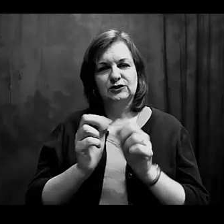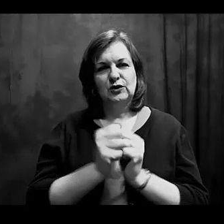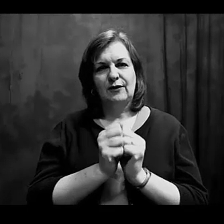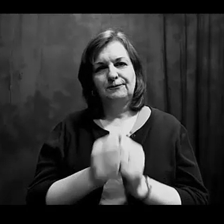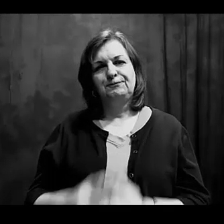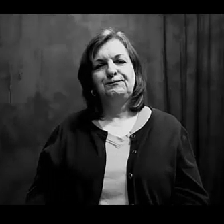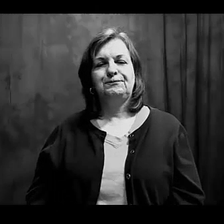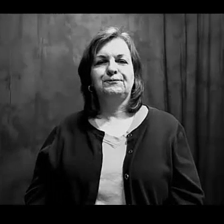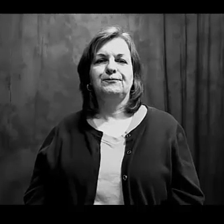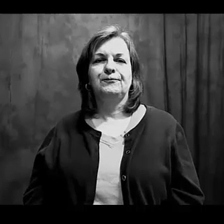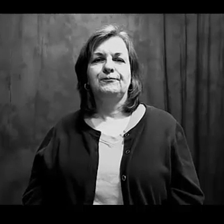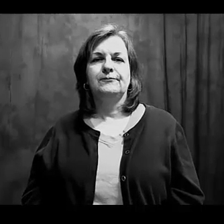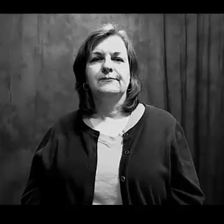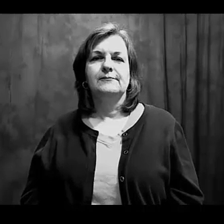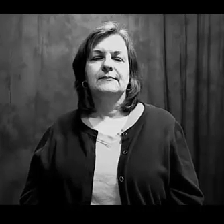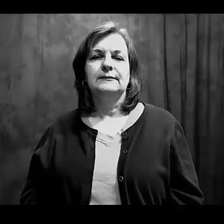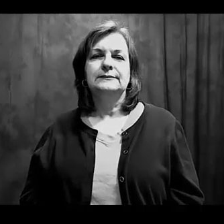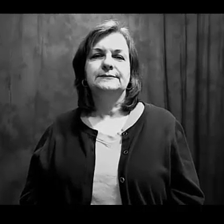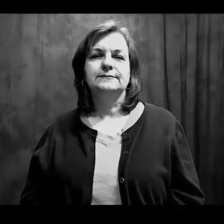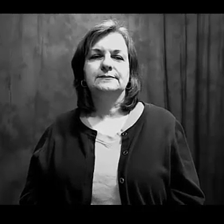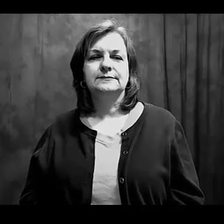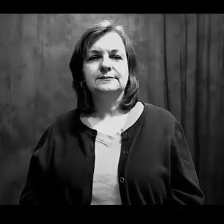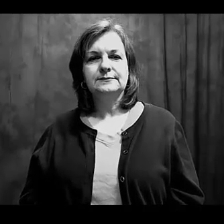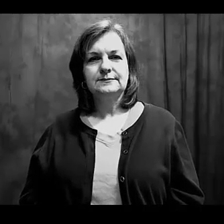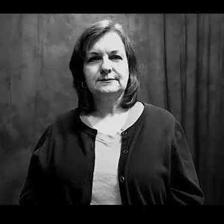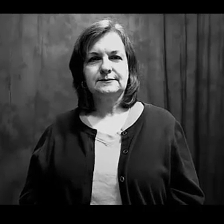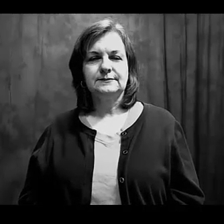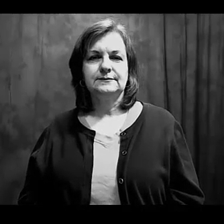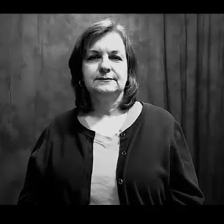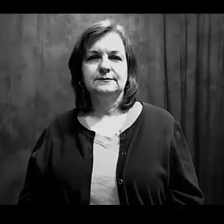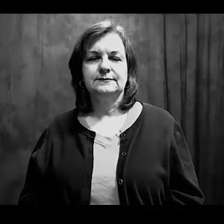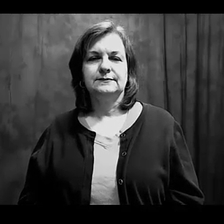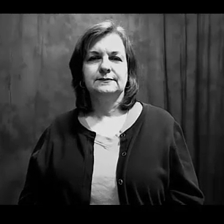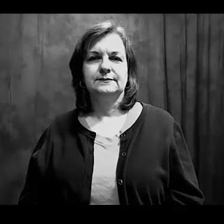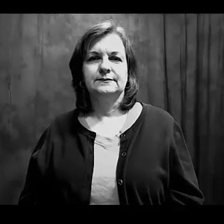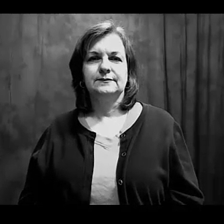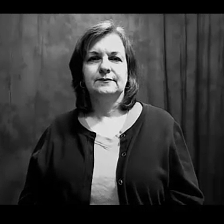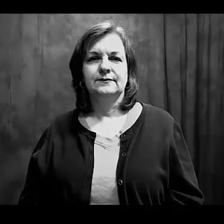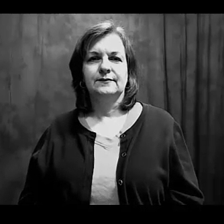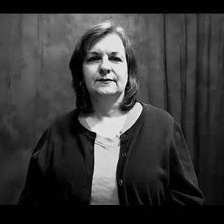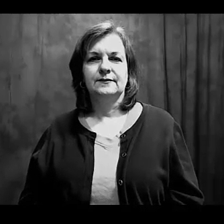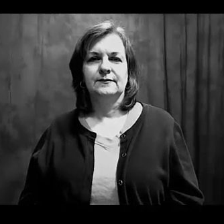or groups of neurons. So working all together then,